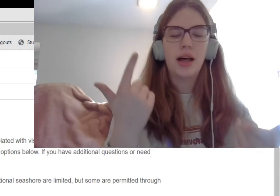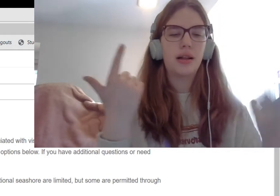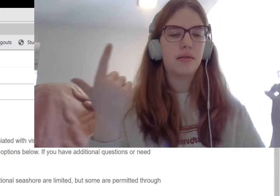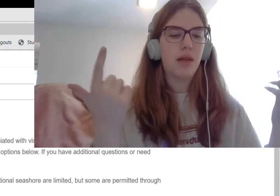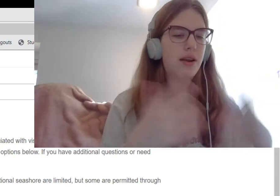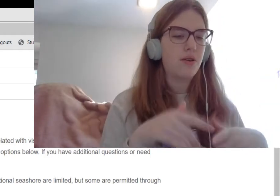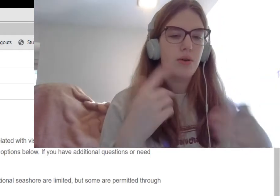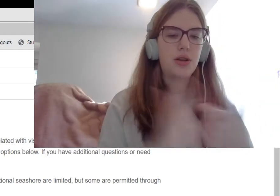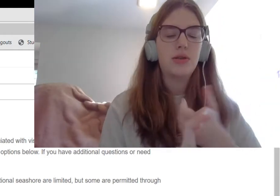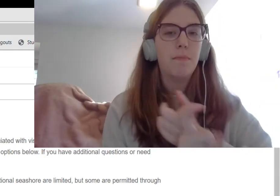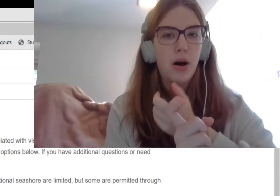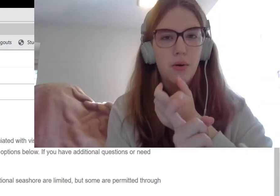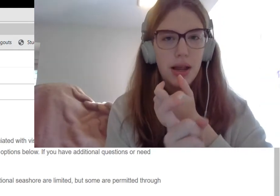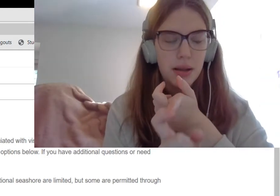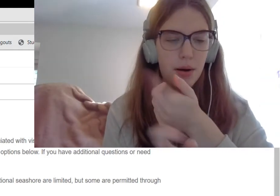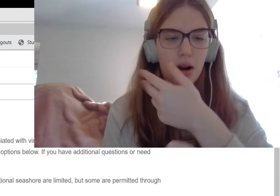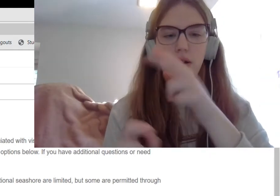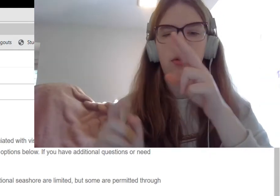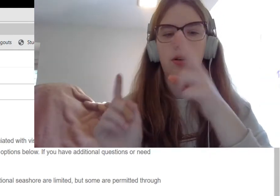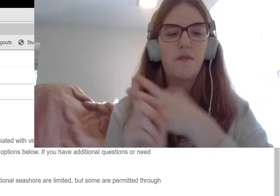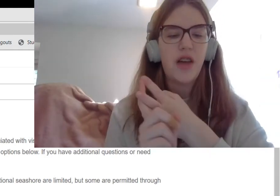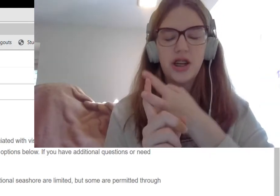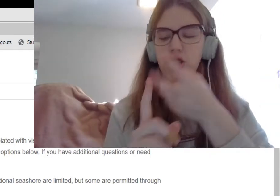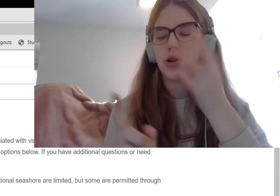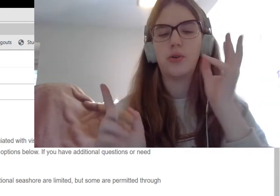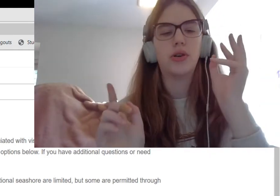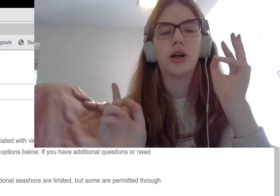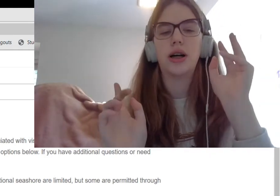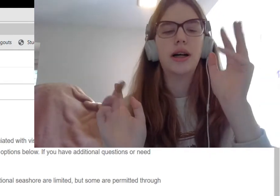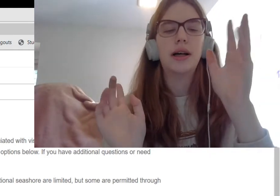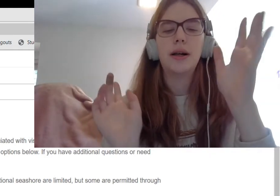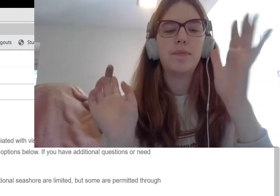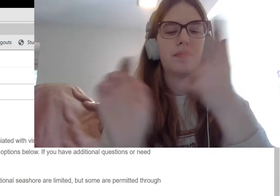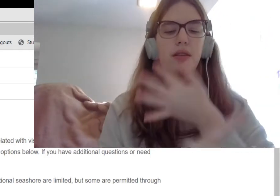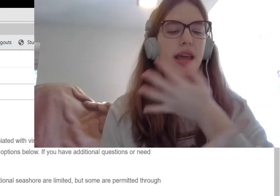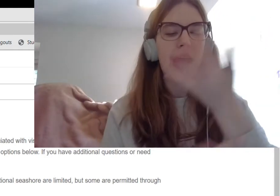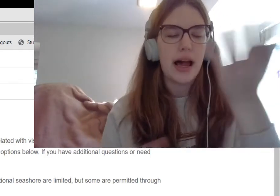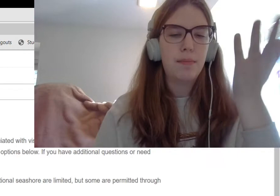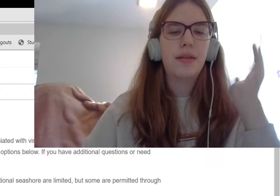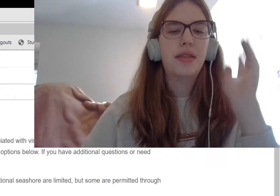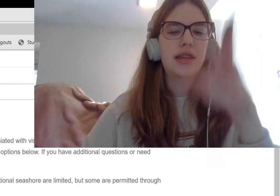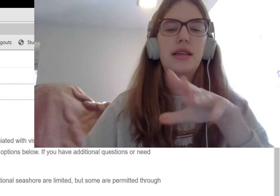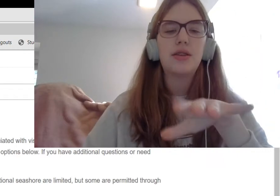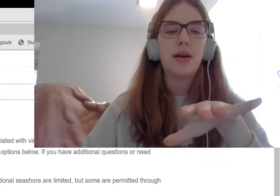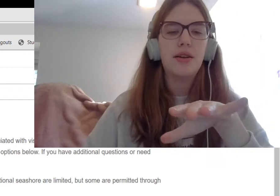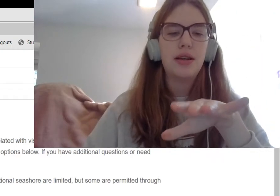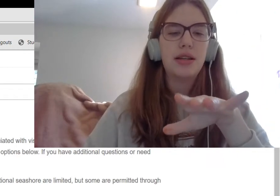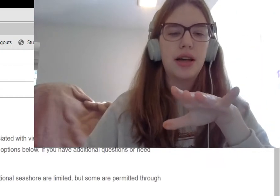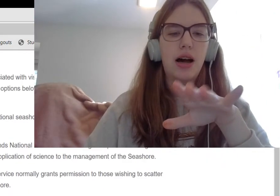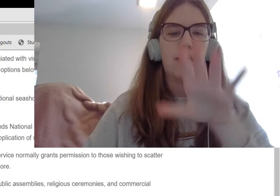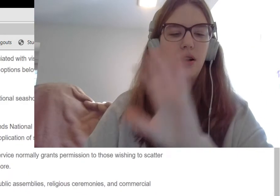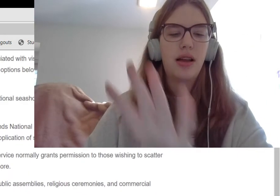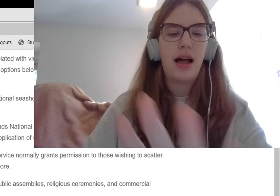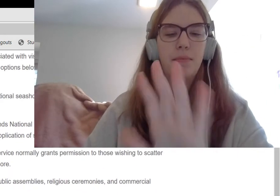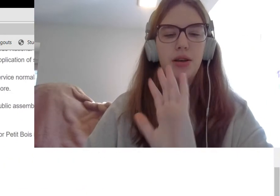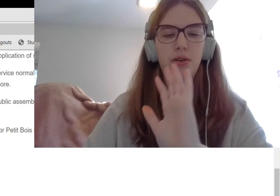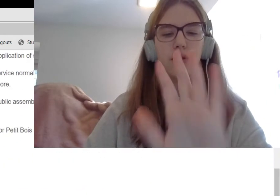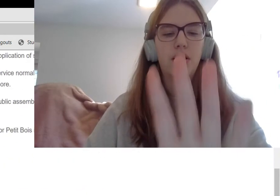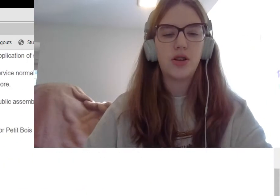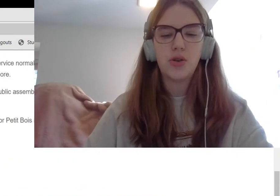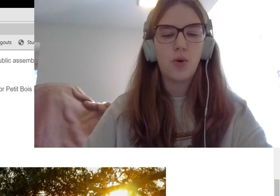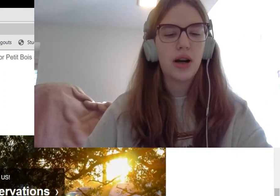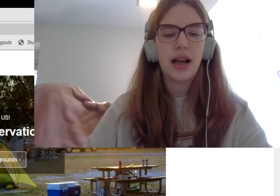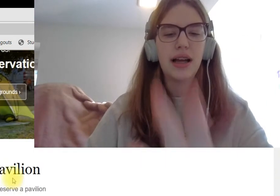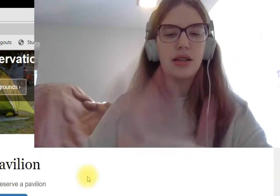to, I don't know, use a boat in the park or fish or camp. This is where you need to go. It'll help